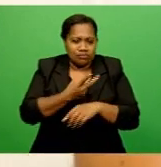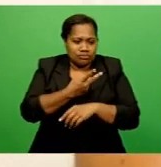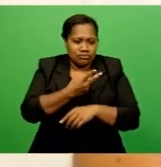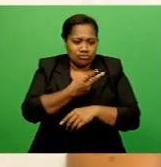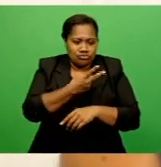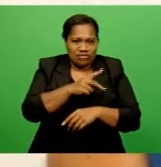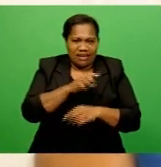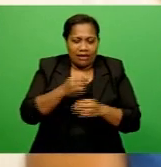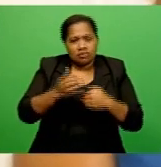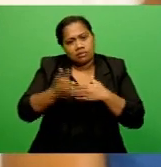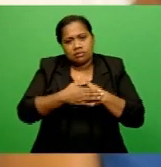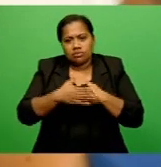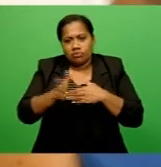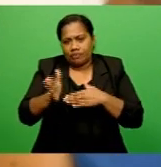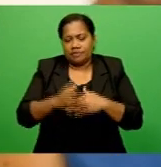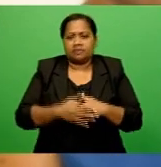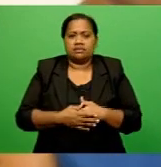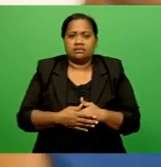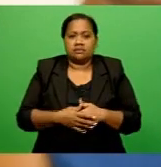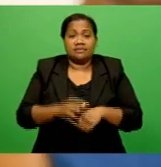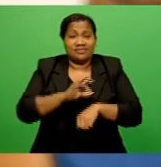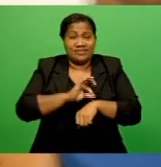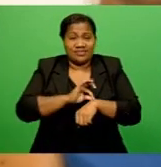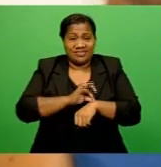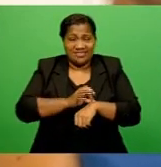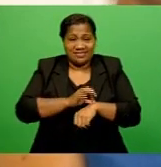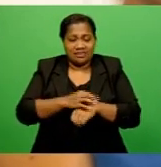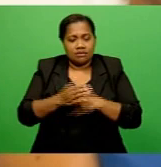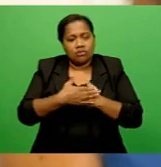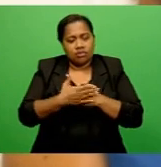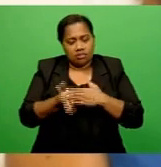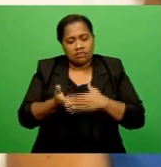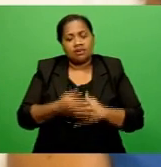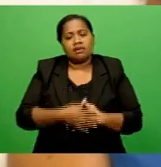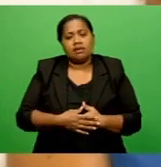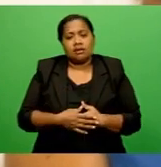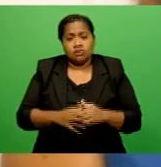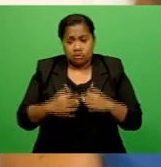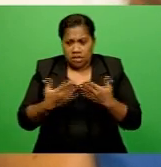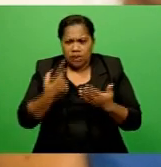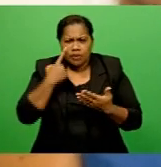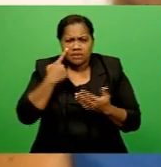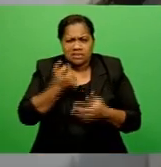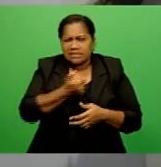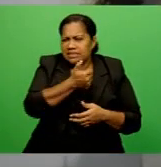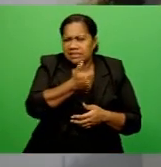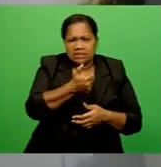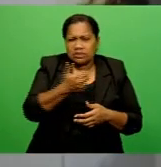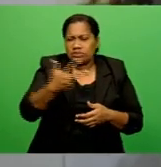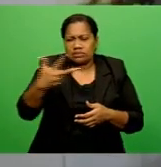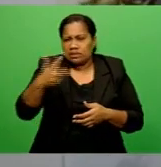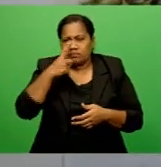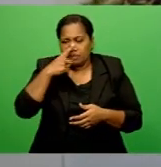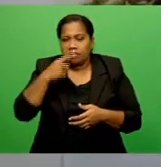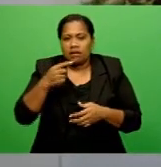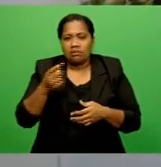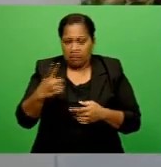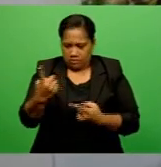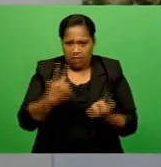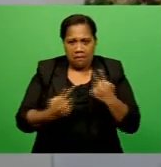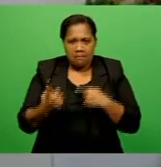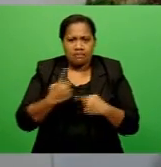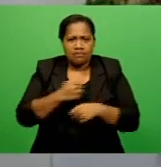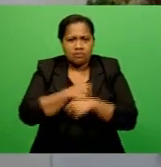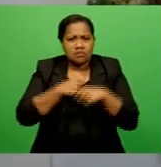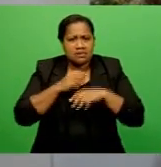a 24/7 mode. But on an average, we are seeing about 6 to 8 clients a day. It's very essential.